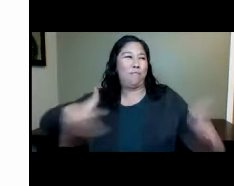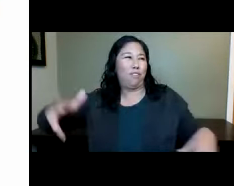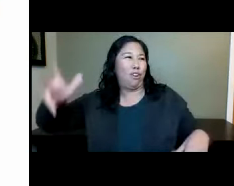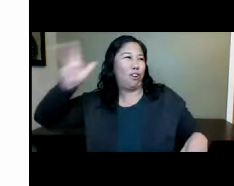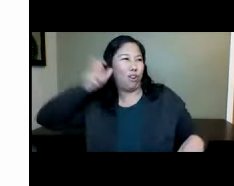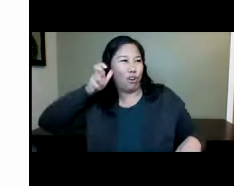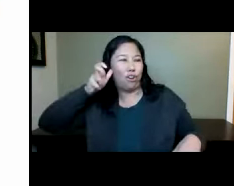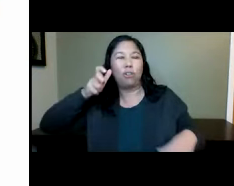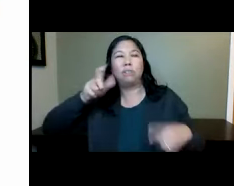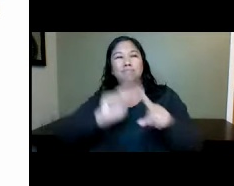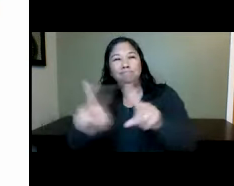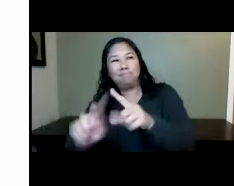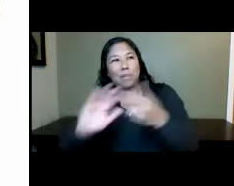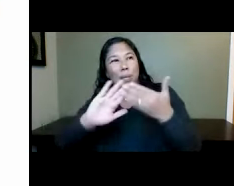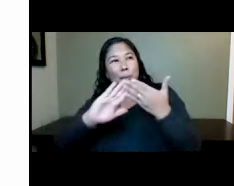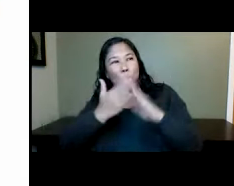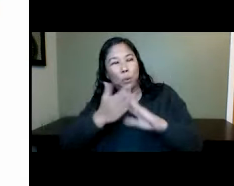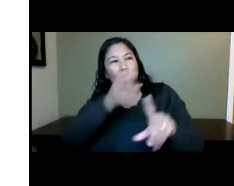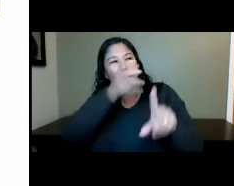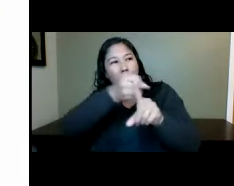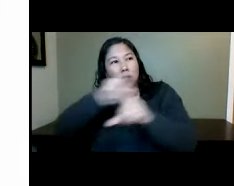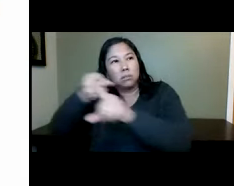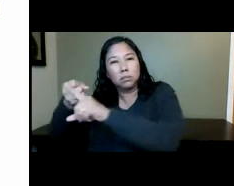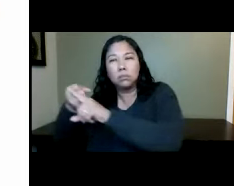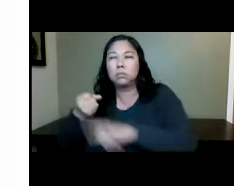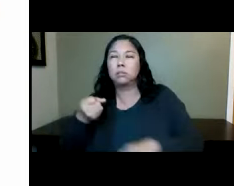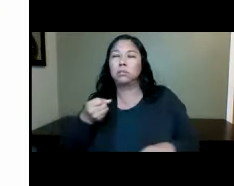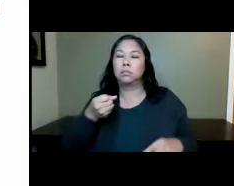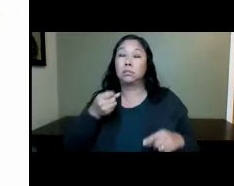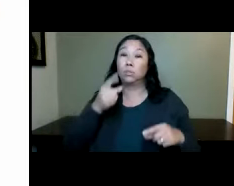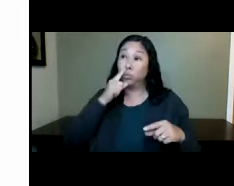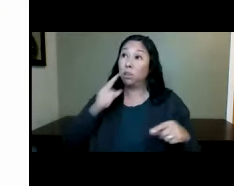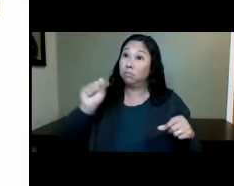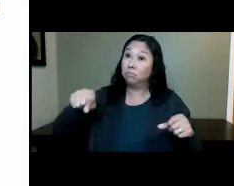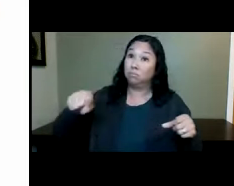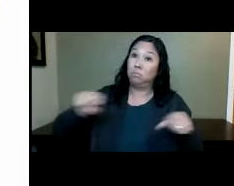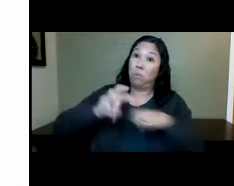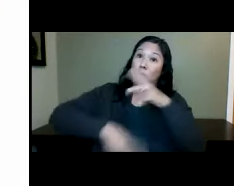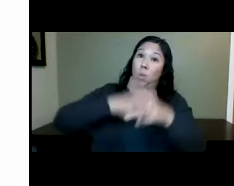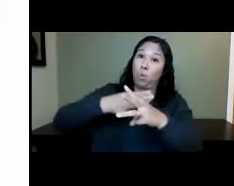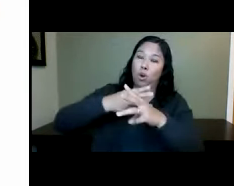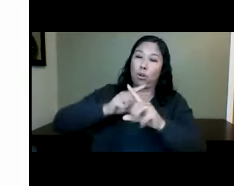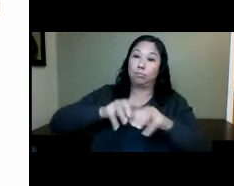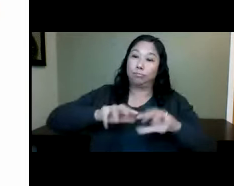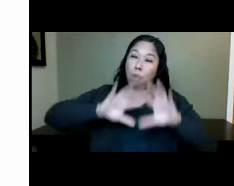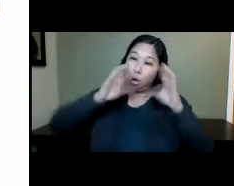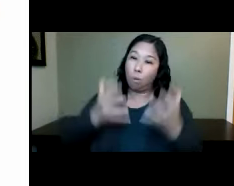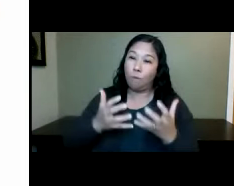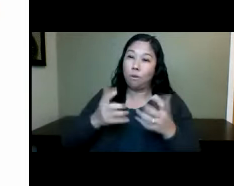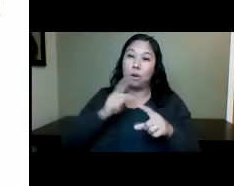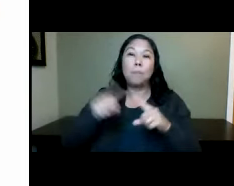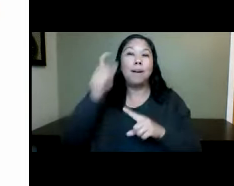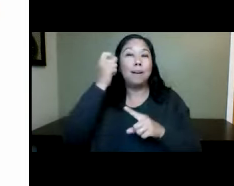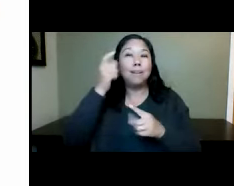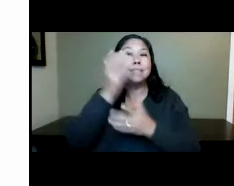been disproportionately affected by the virus. The entire world has been affected, but some communities have been affected